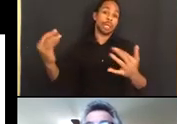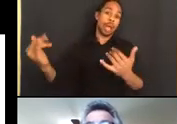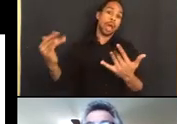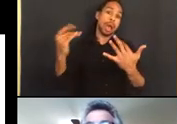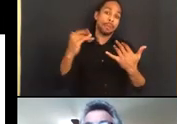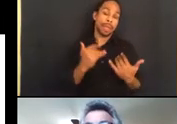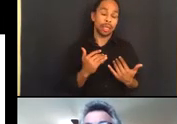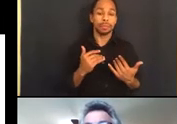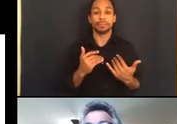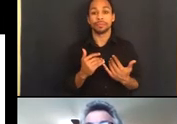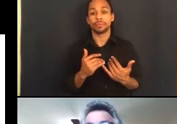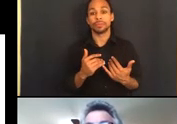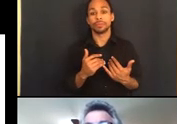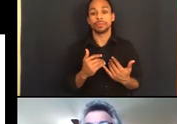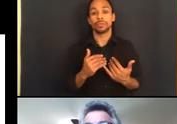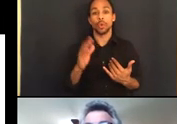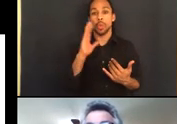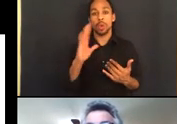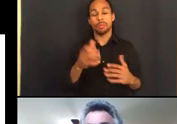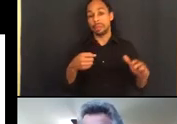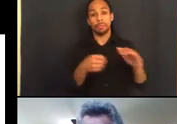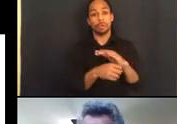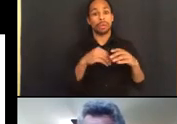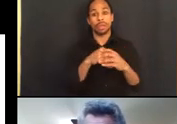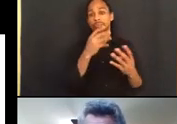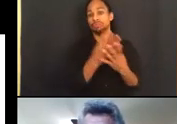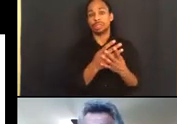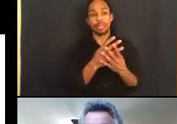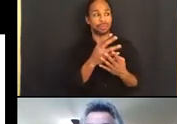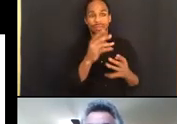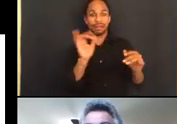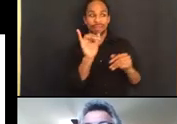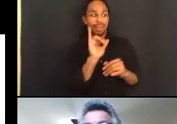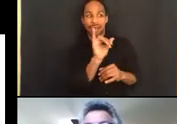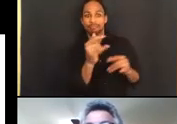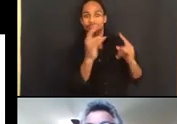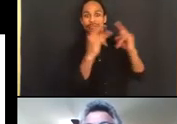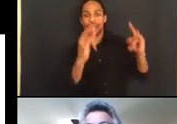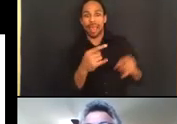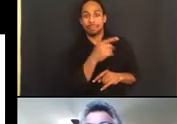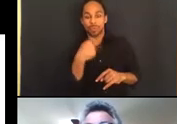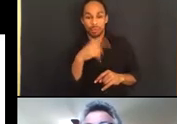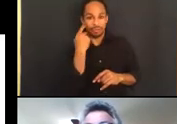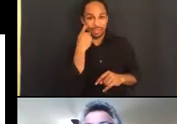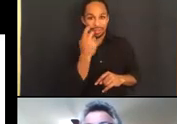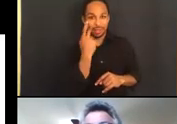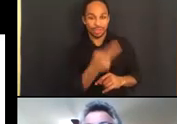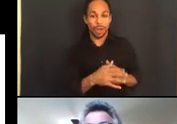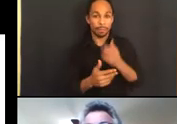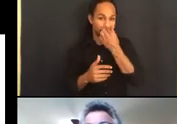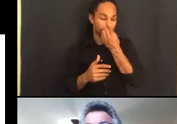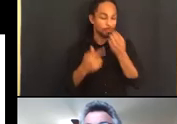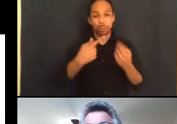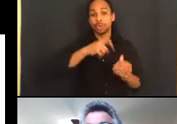be amassed in facilities quite similar to what we saw in the prison. We're demanding that adequate social distancing